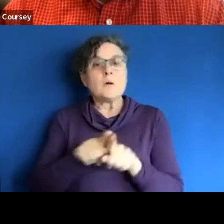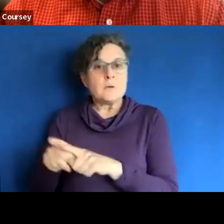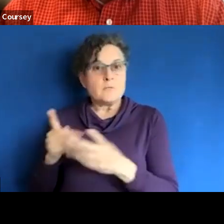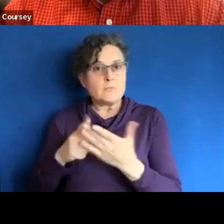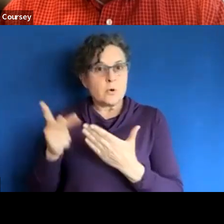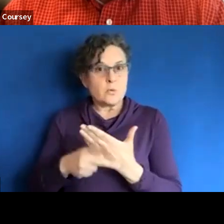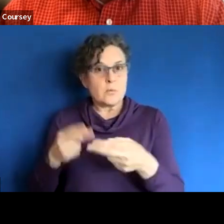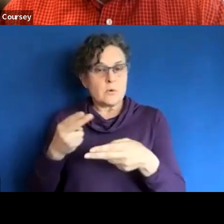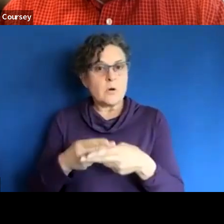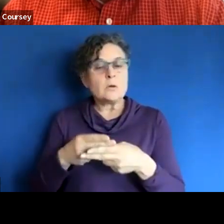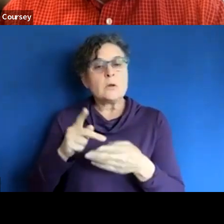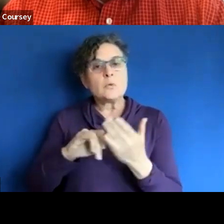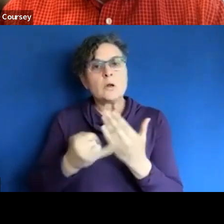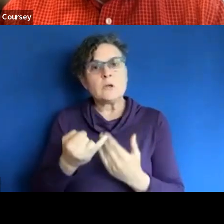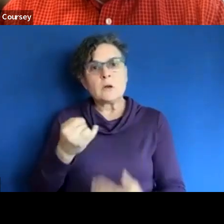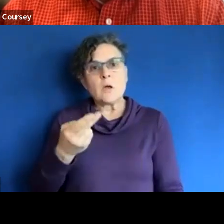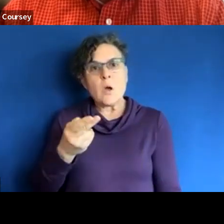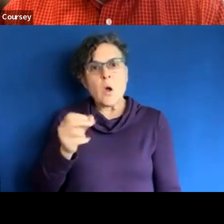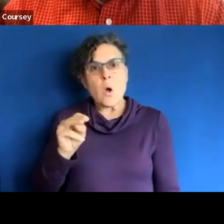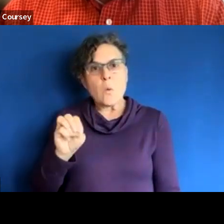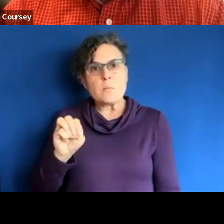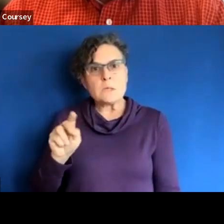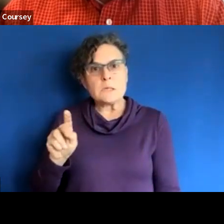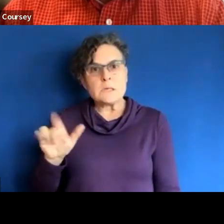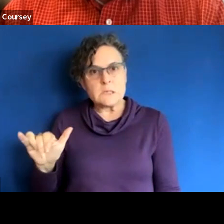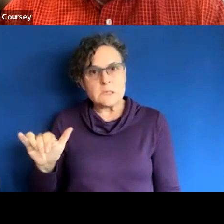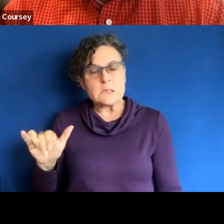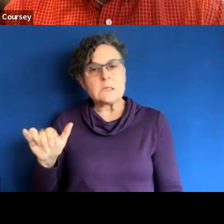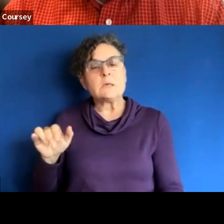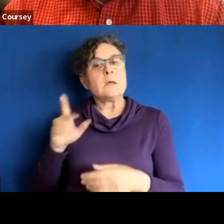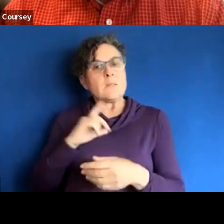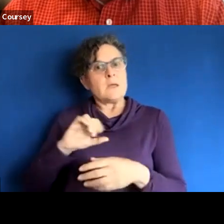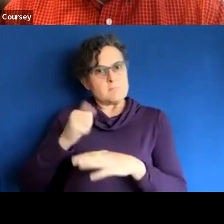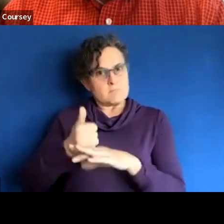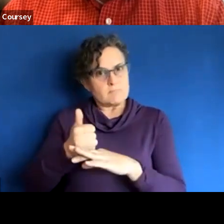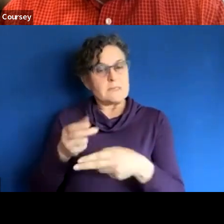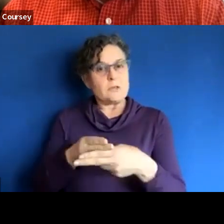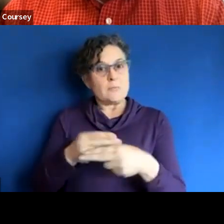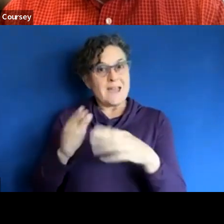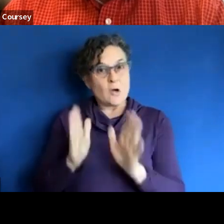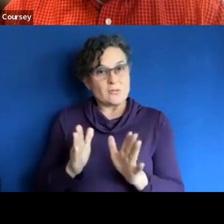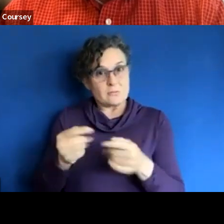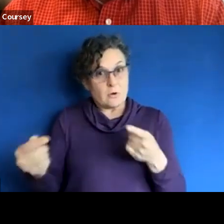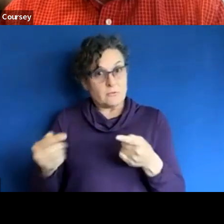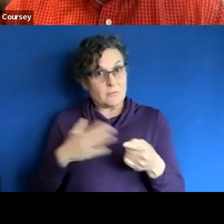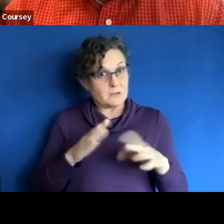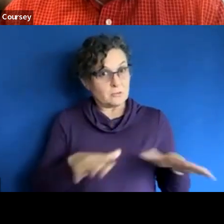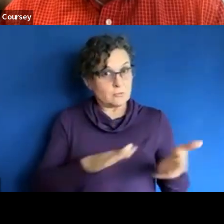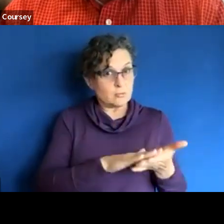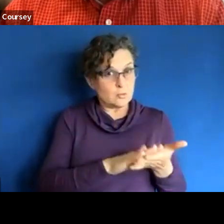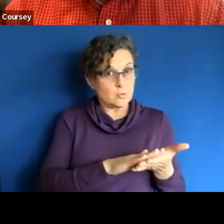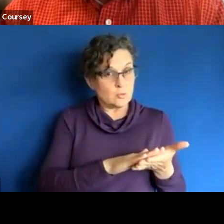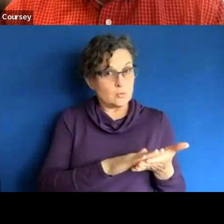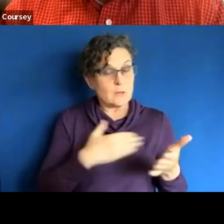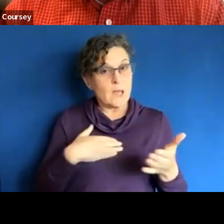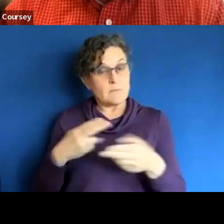a hotel and converted it into interim housing just down the street from me, across from my kids' school. So just as you